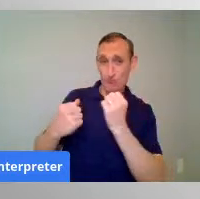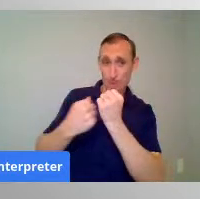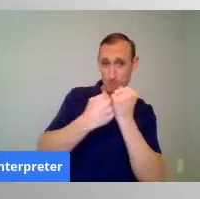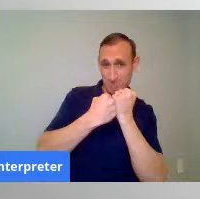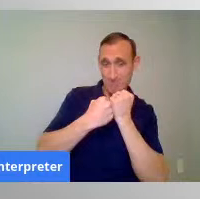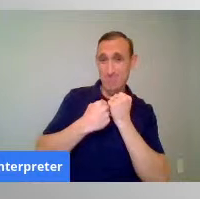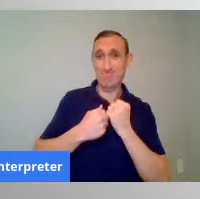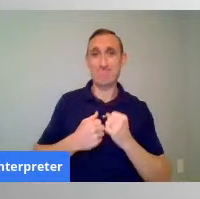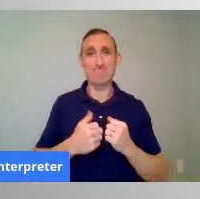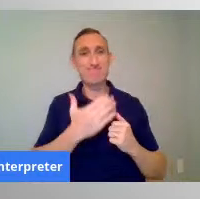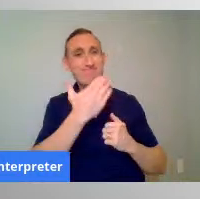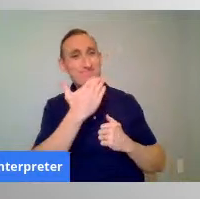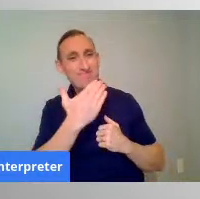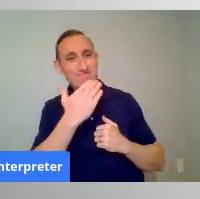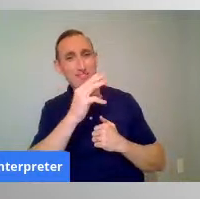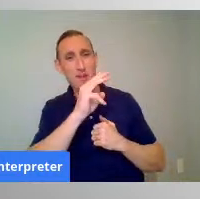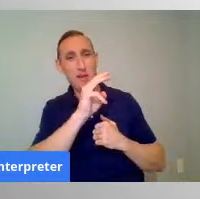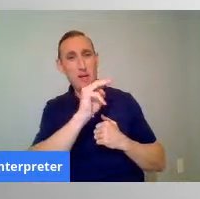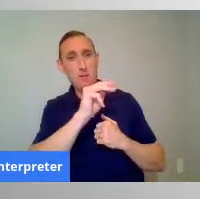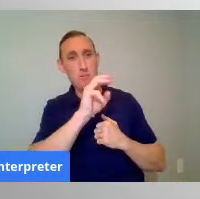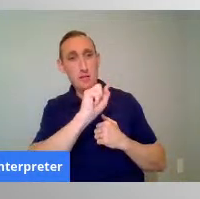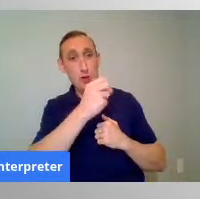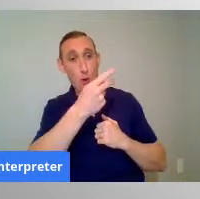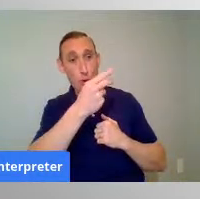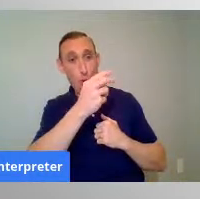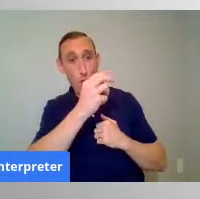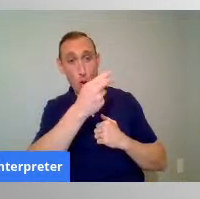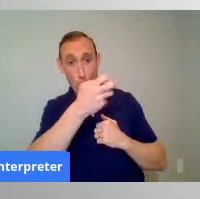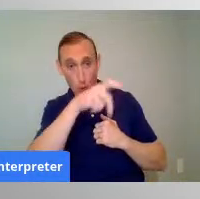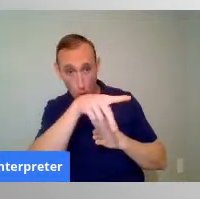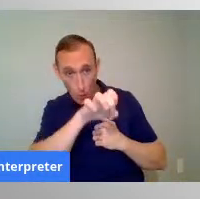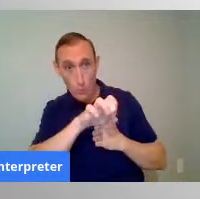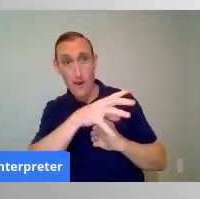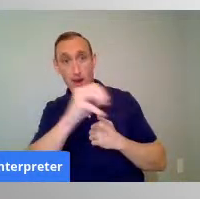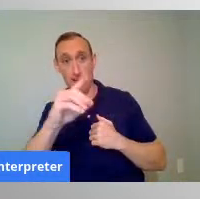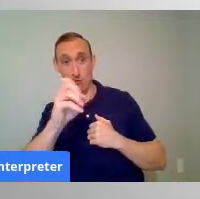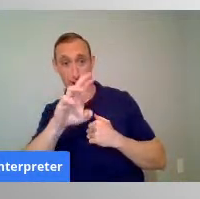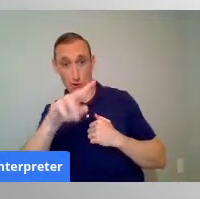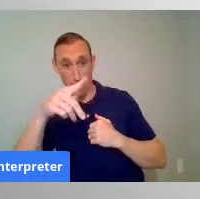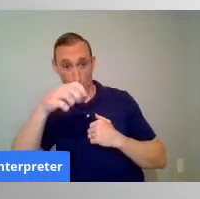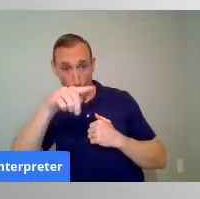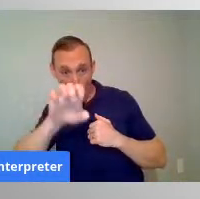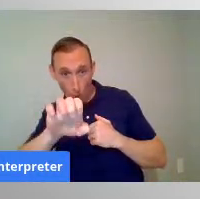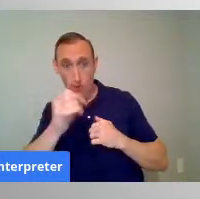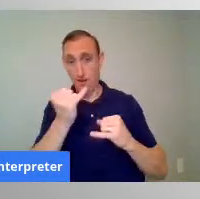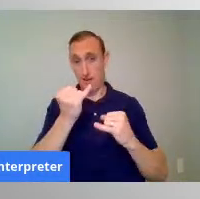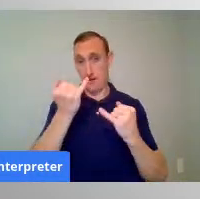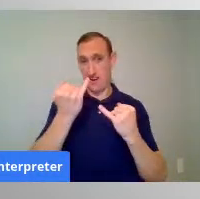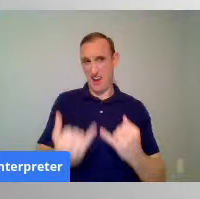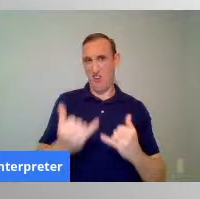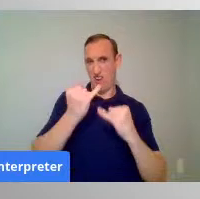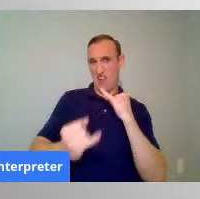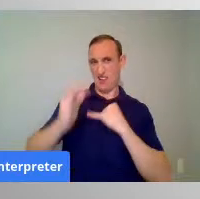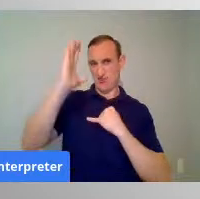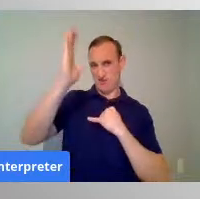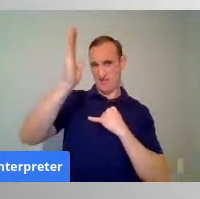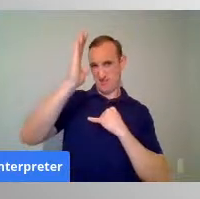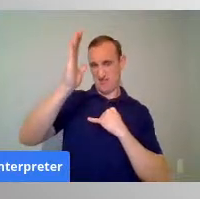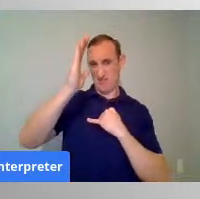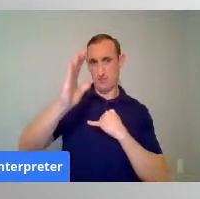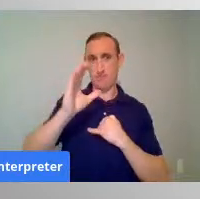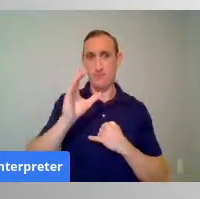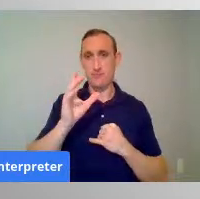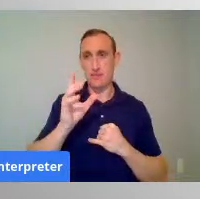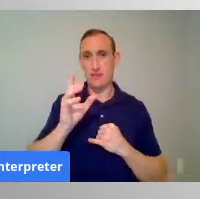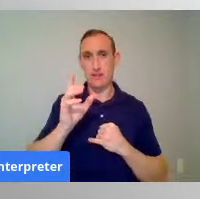Thank you, Ms. Hope and Dr. Pope. We are going to go to our last presentation of the evening, which is Dr. Grace Bagwell-Adams, who will be presenting to